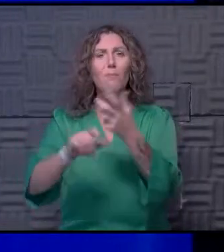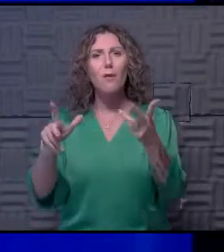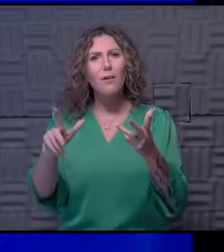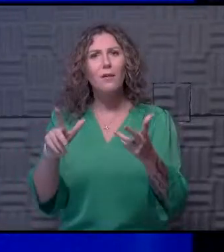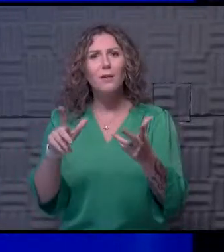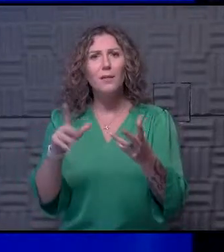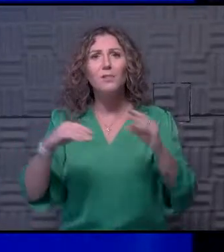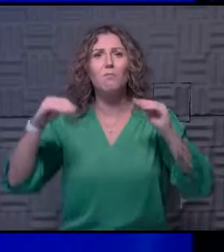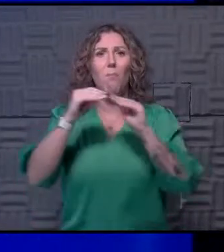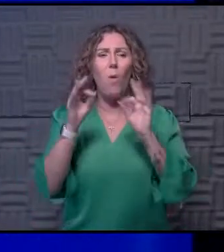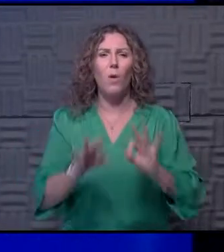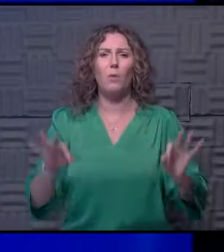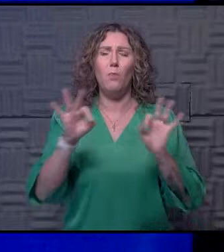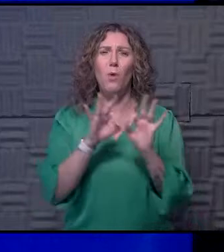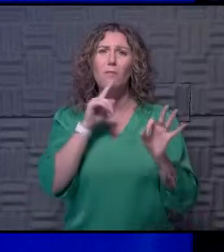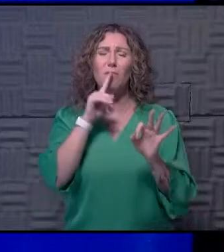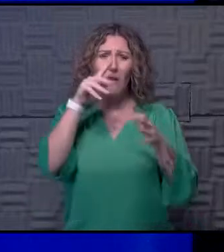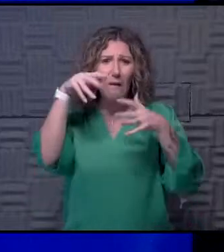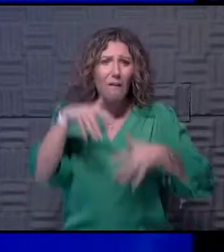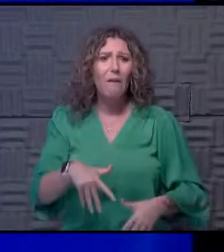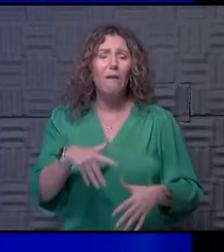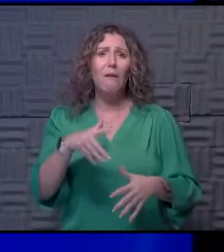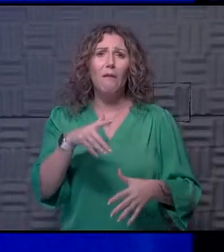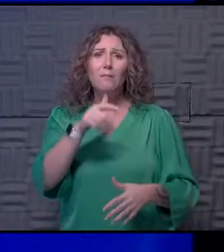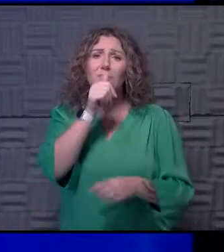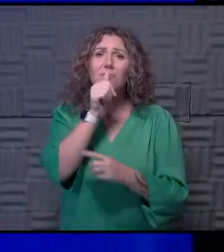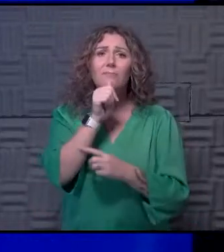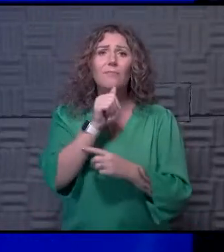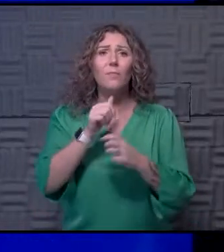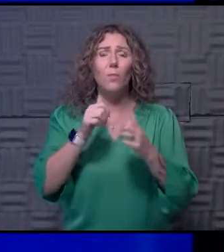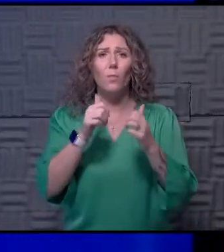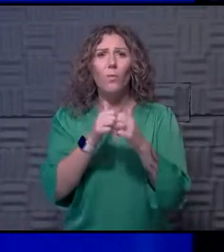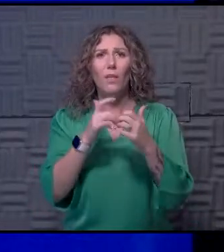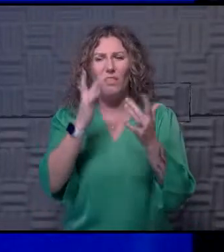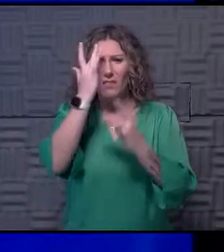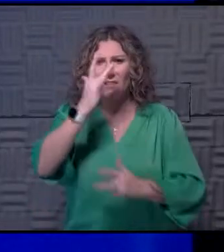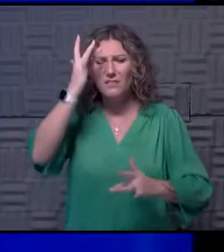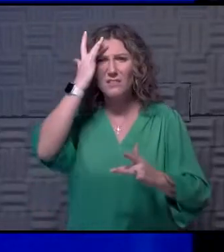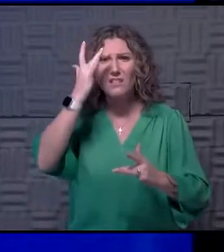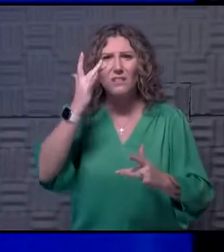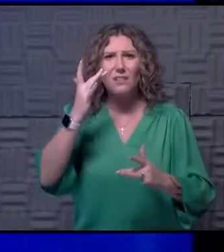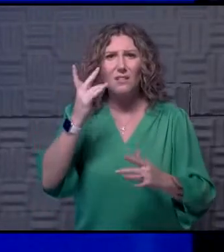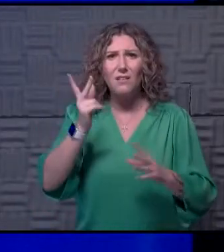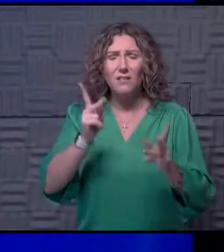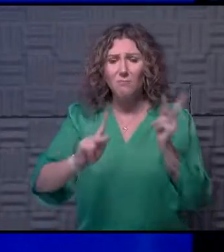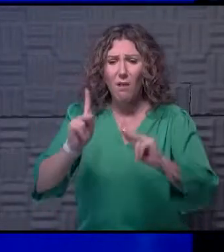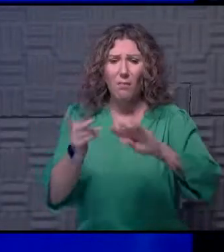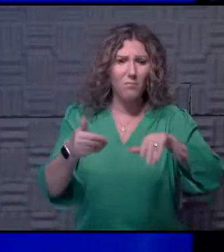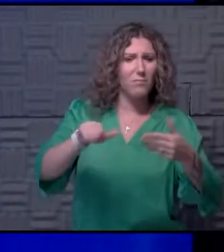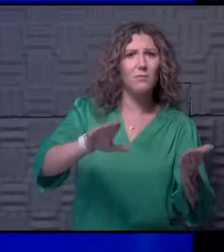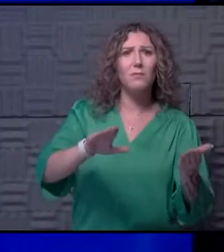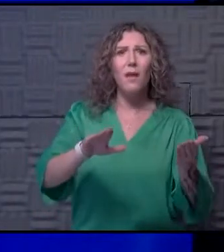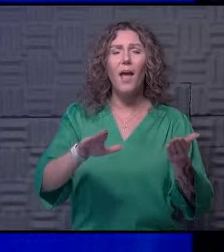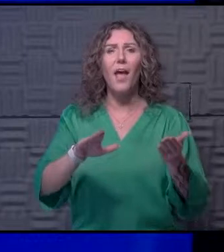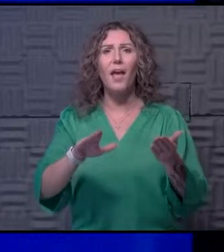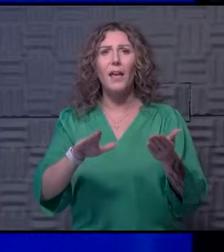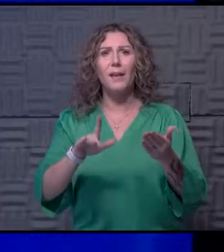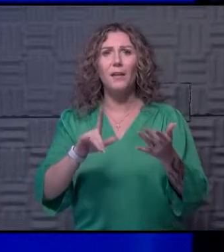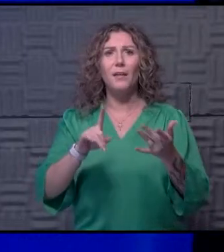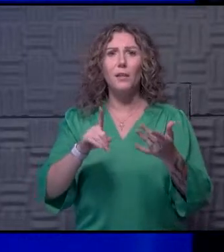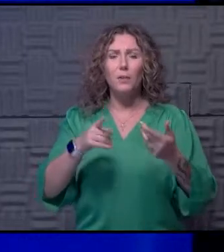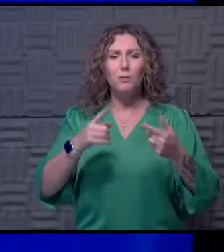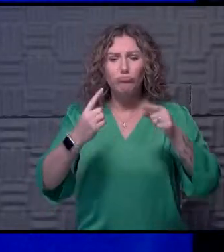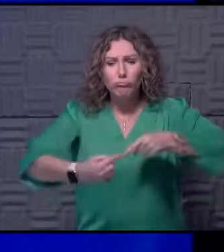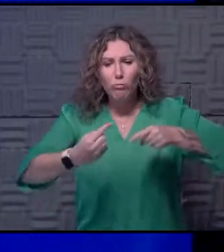because you can get so down dealing with the disease that takes the lives of young people. I think in the battle against